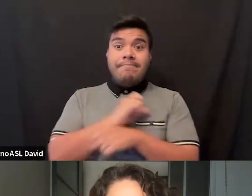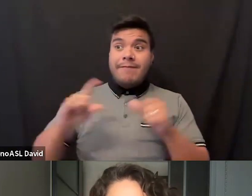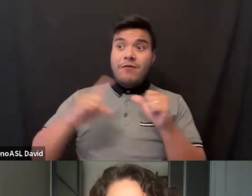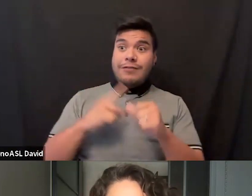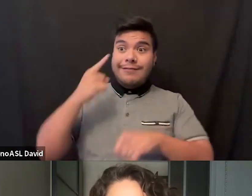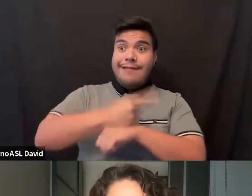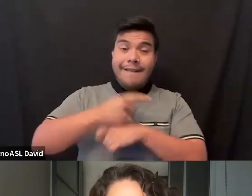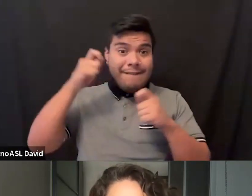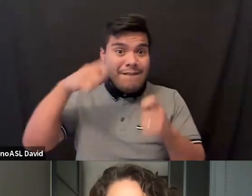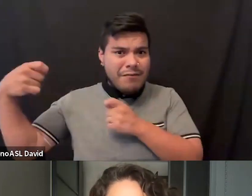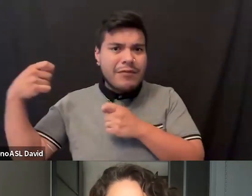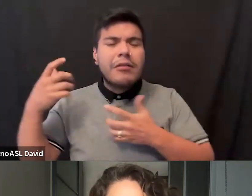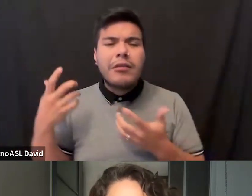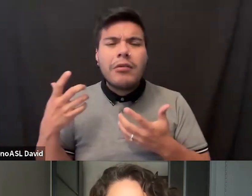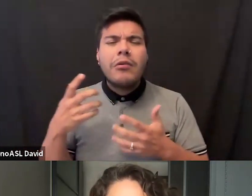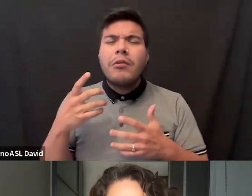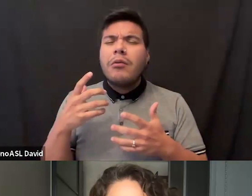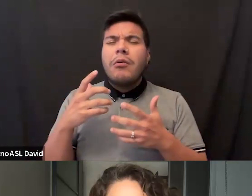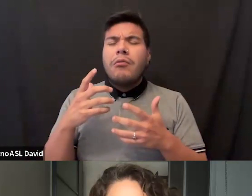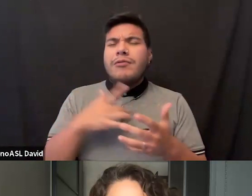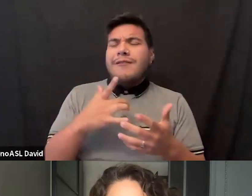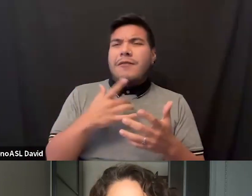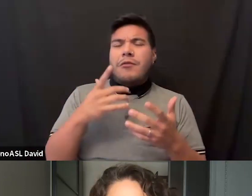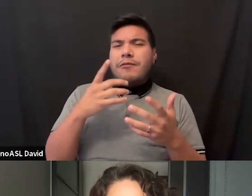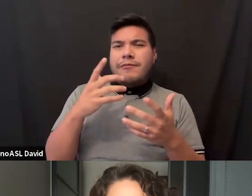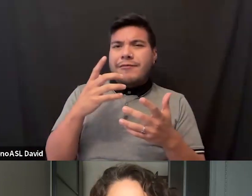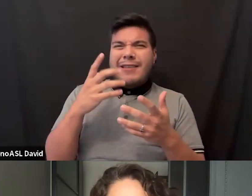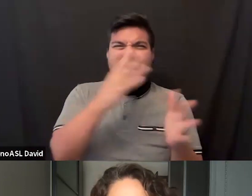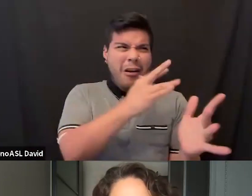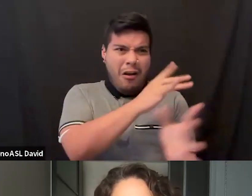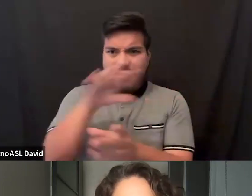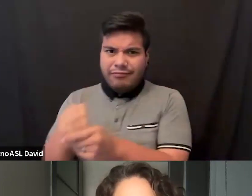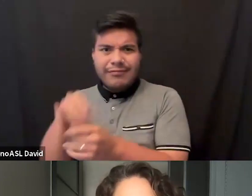actually doing it. What was the first thing you filmed that really made it into this final project?